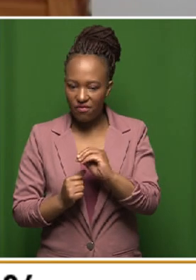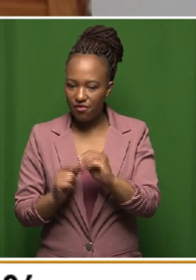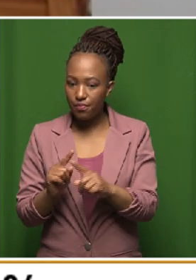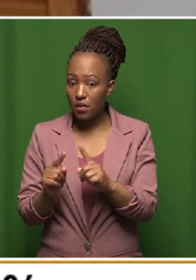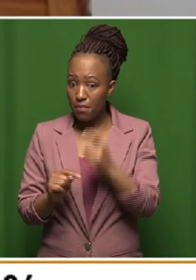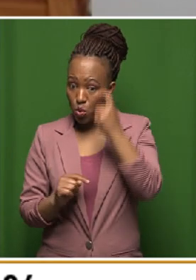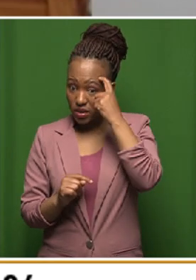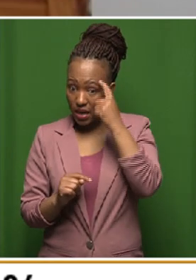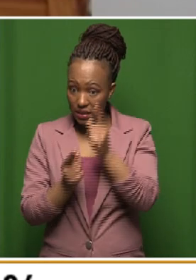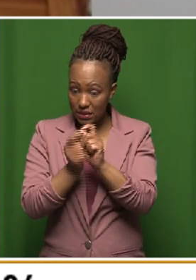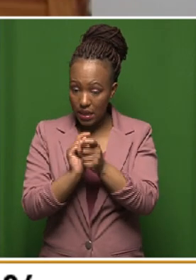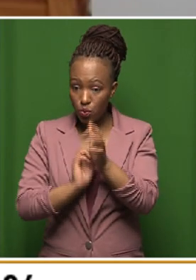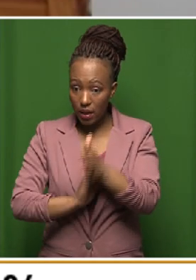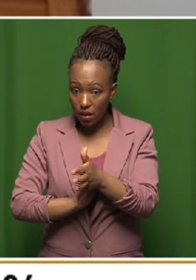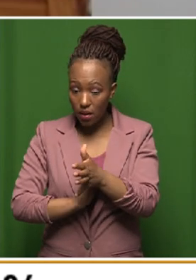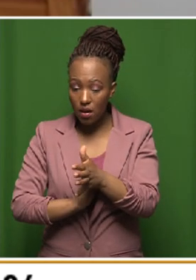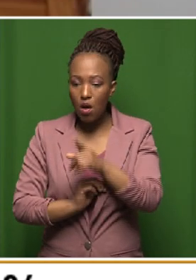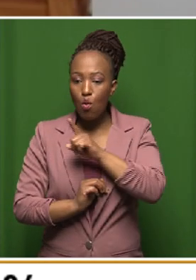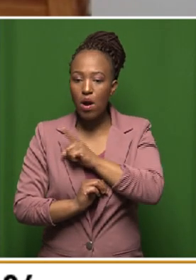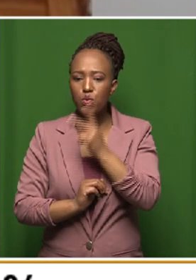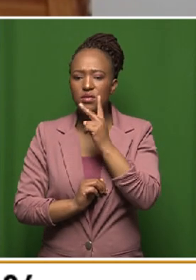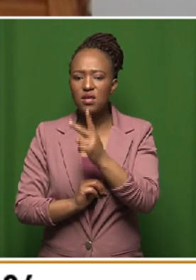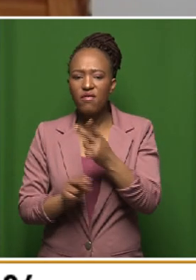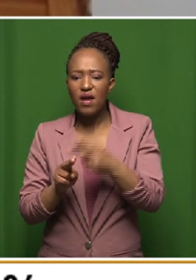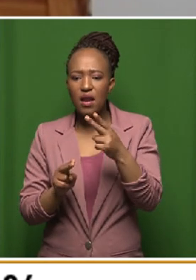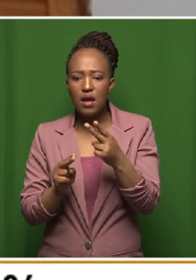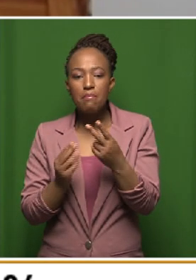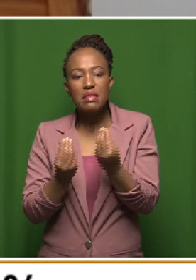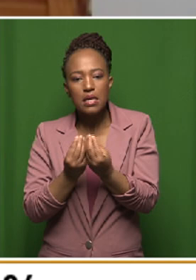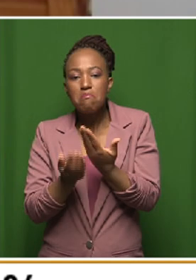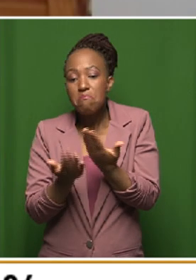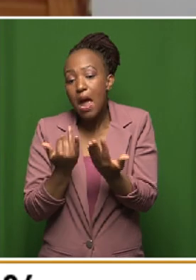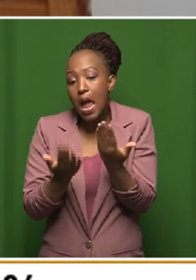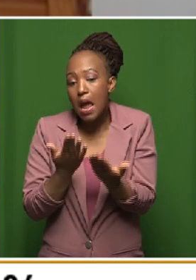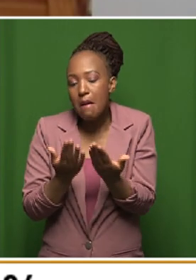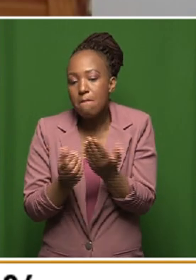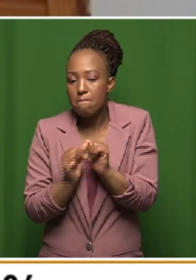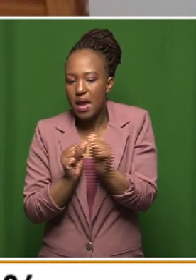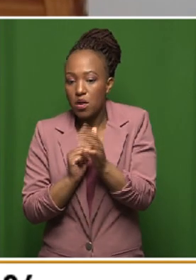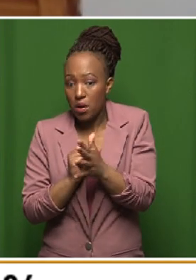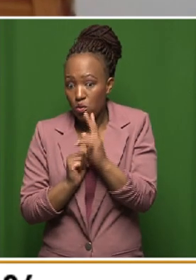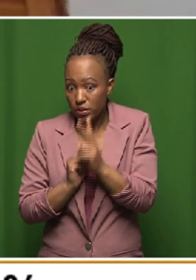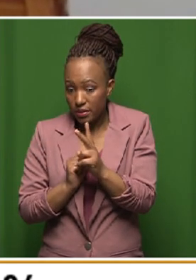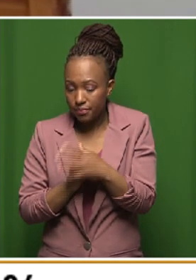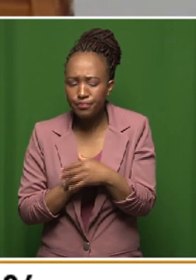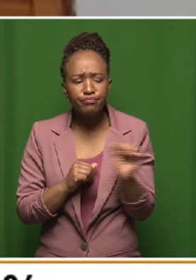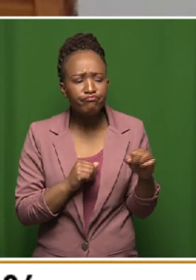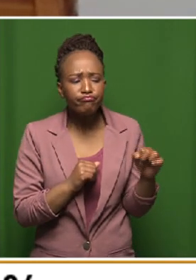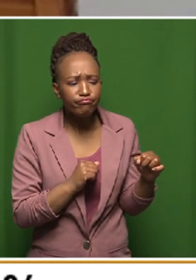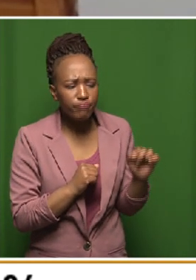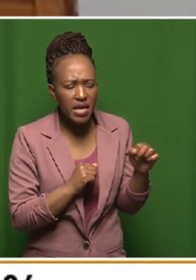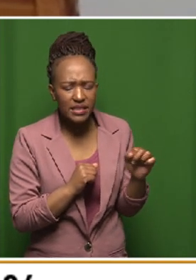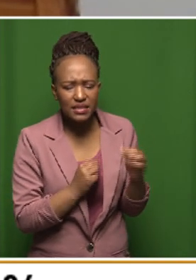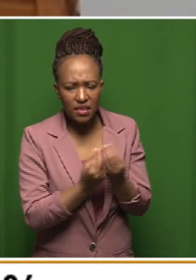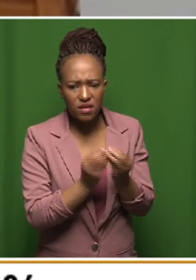this is going to change things? I mean, will we see now finally things looking better? Yes, of course, they will see things will improve a little